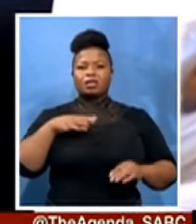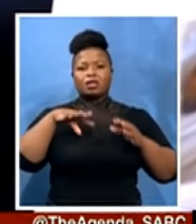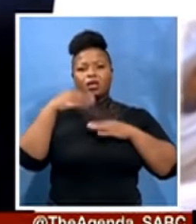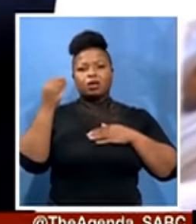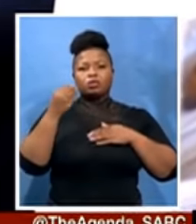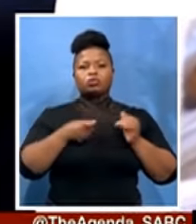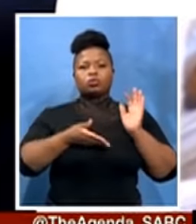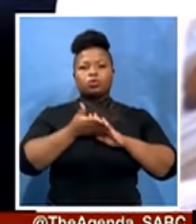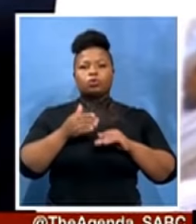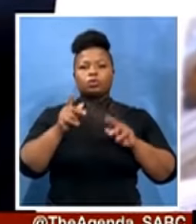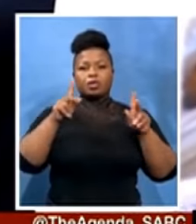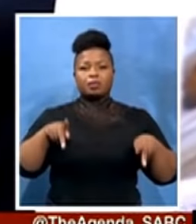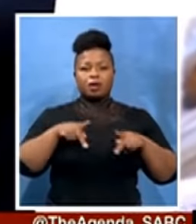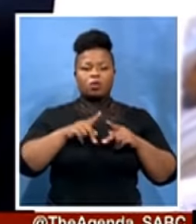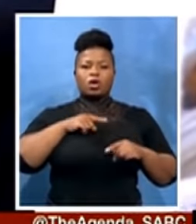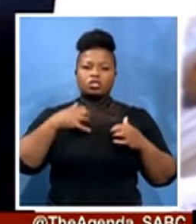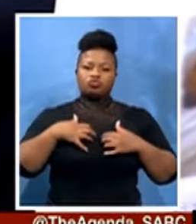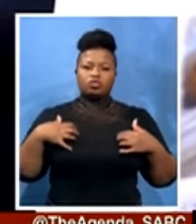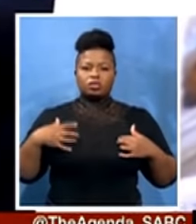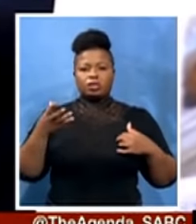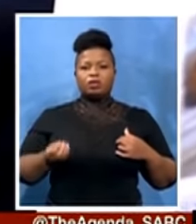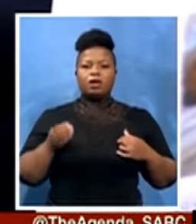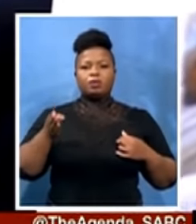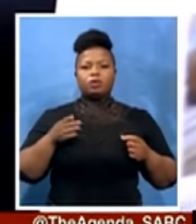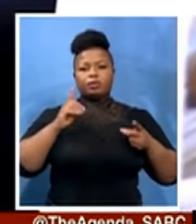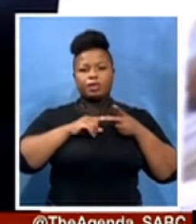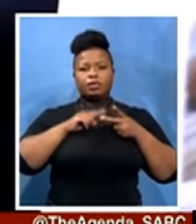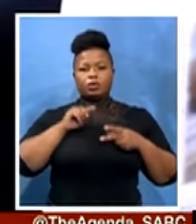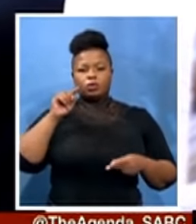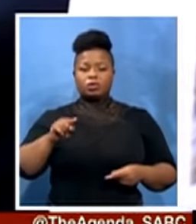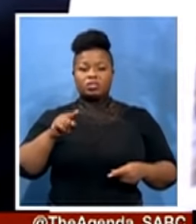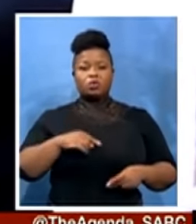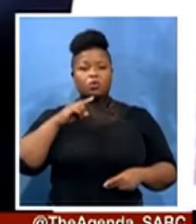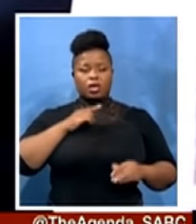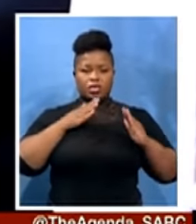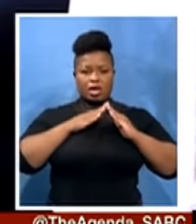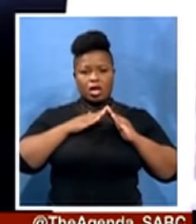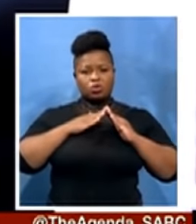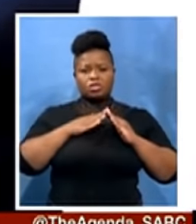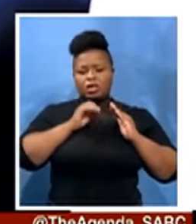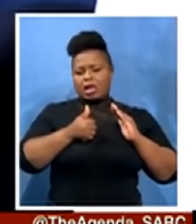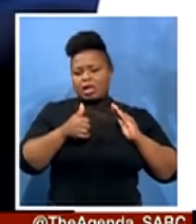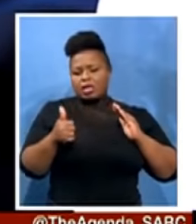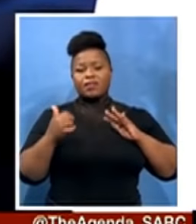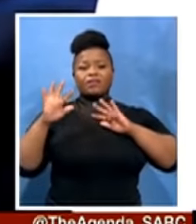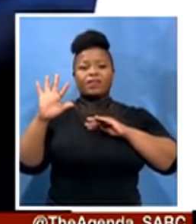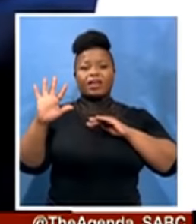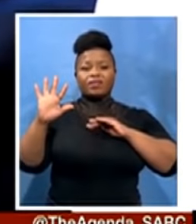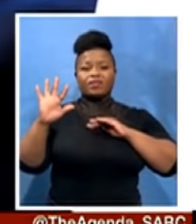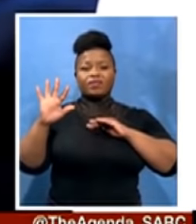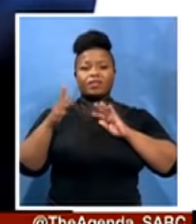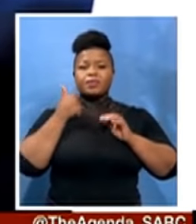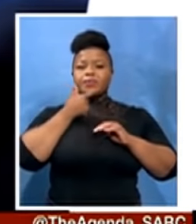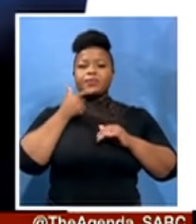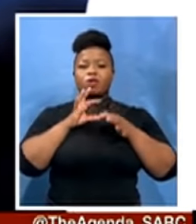took the car and went to the park. And then the house that was shot in is only 5 houses down from the house that he resides in.